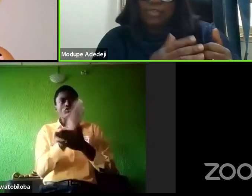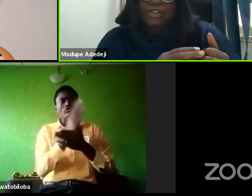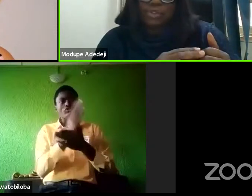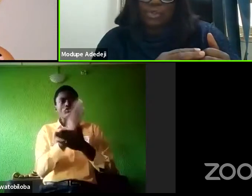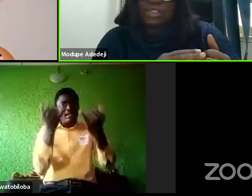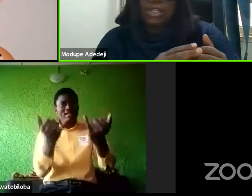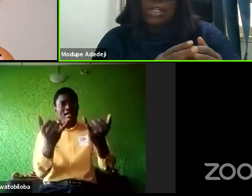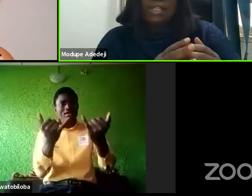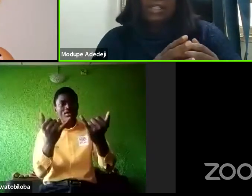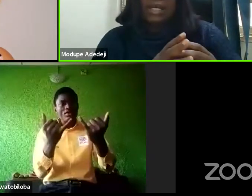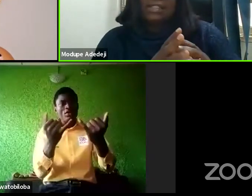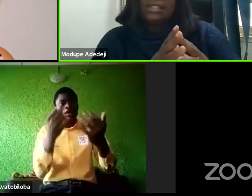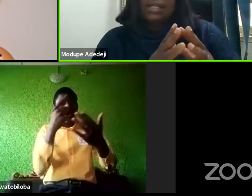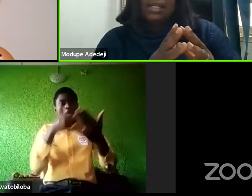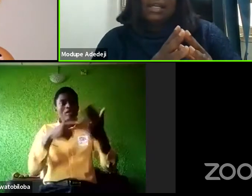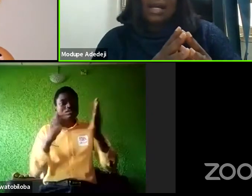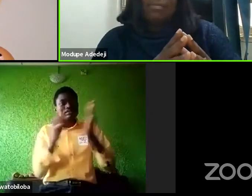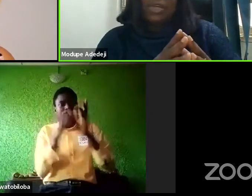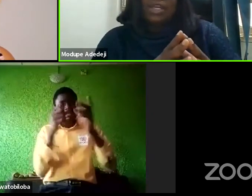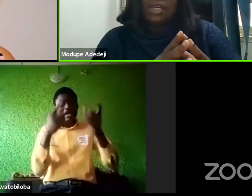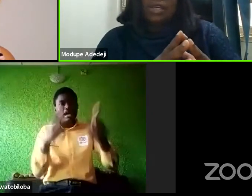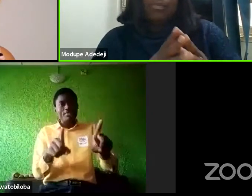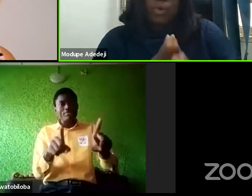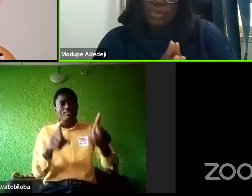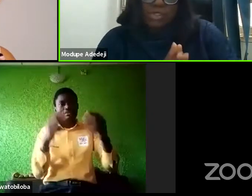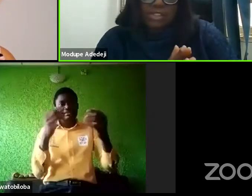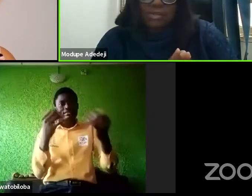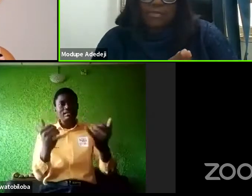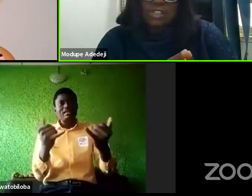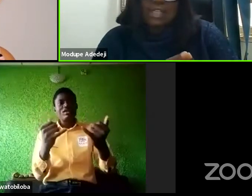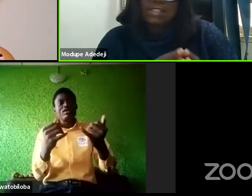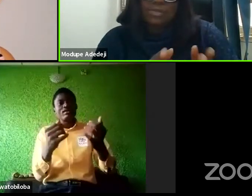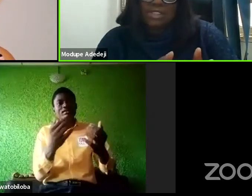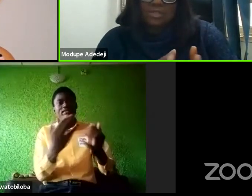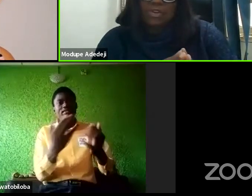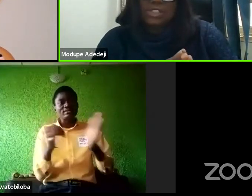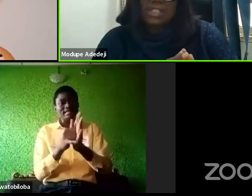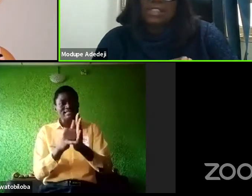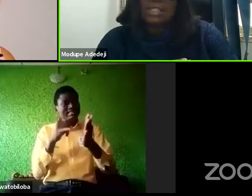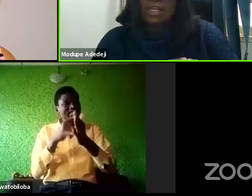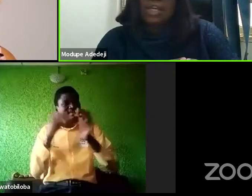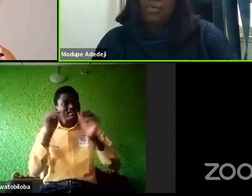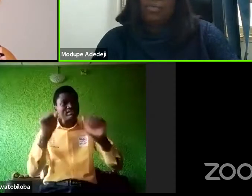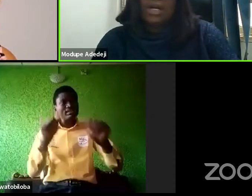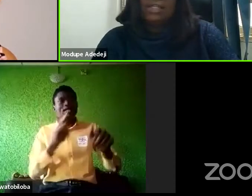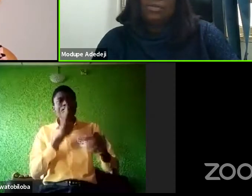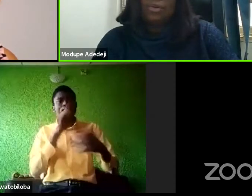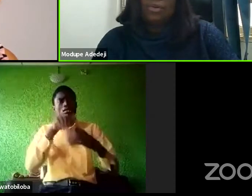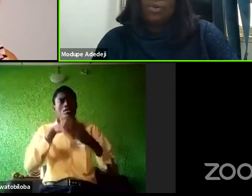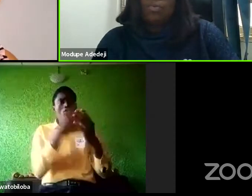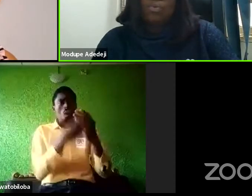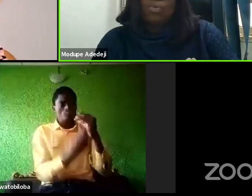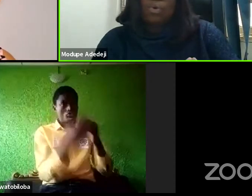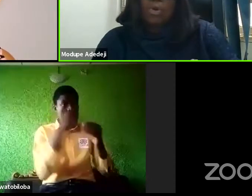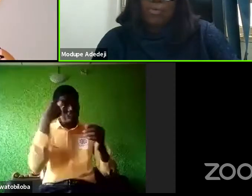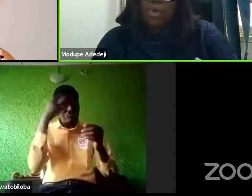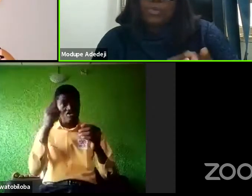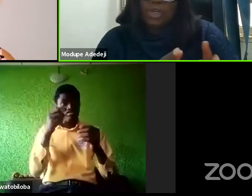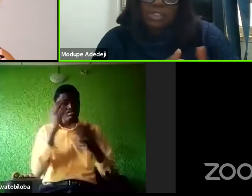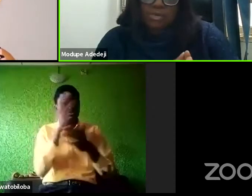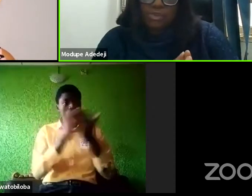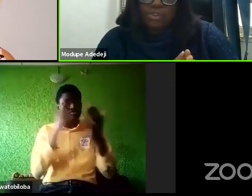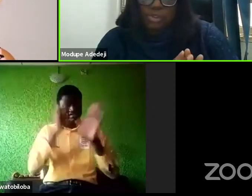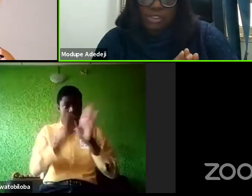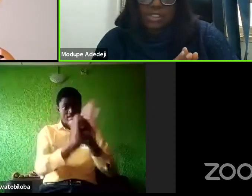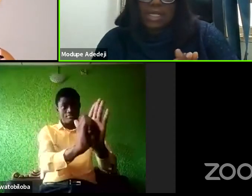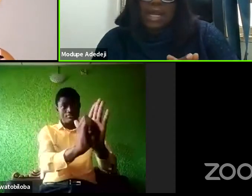is very short, in that it can be imposed for certain reasons. For instance, a woman who